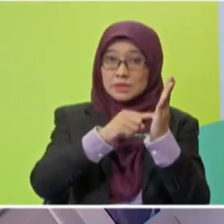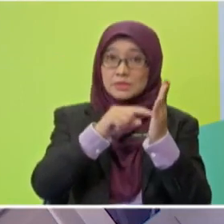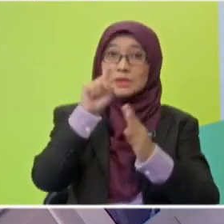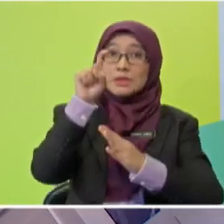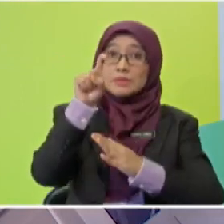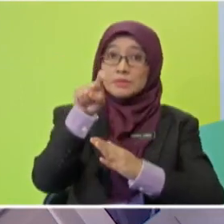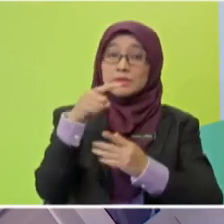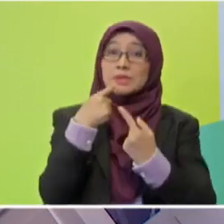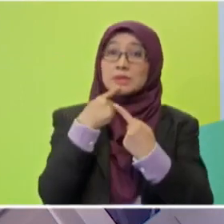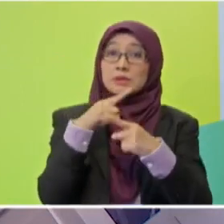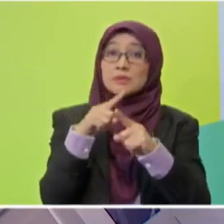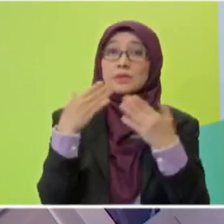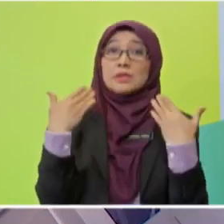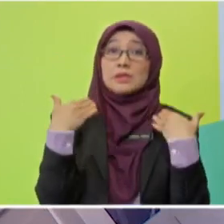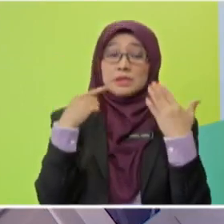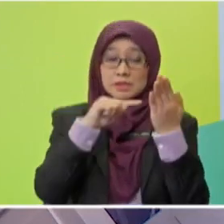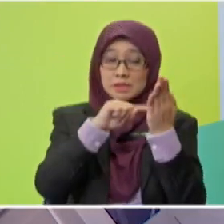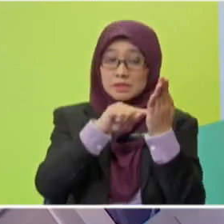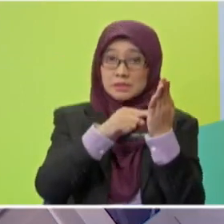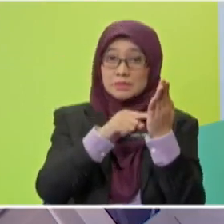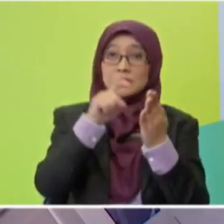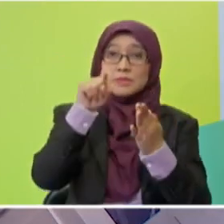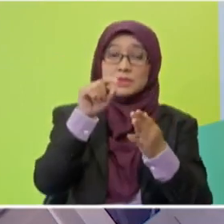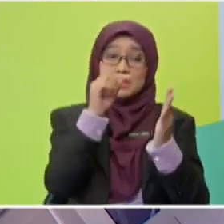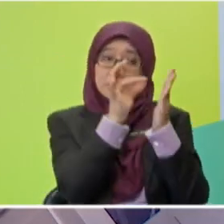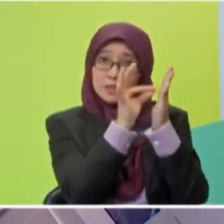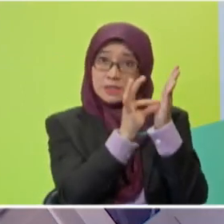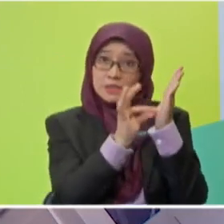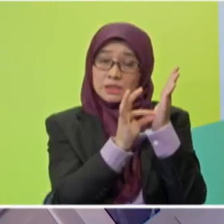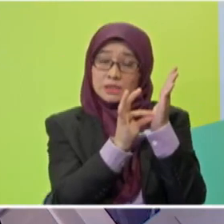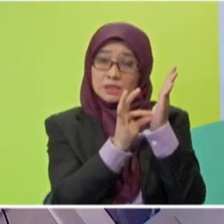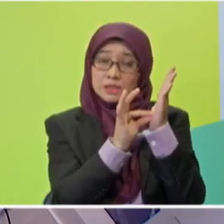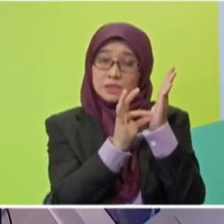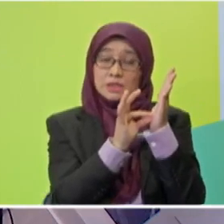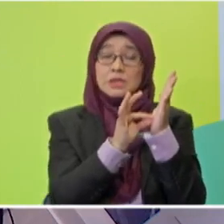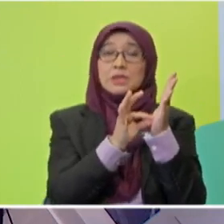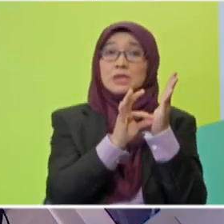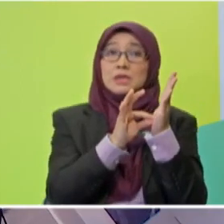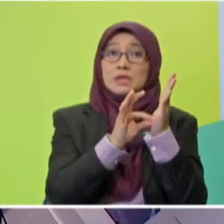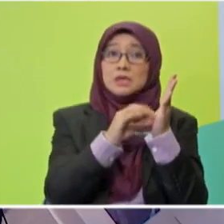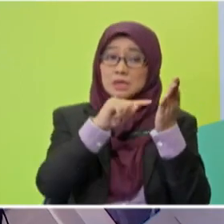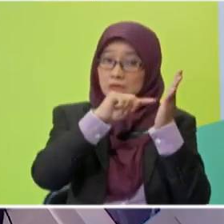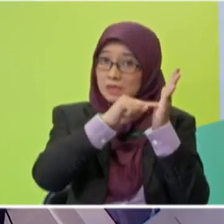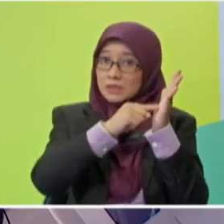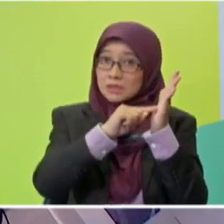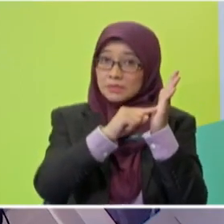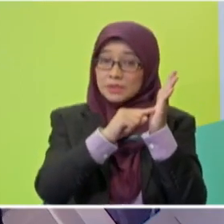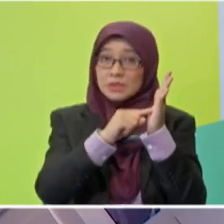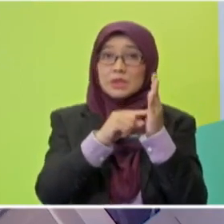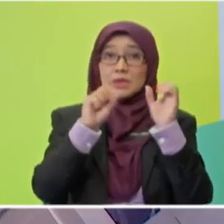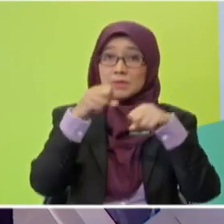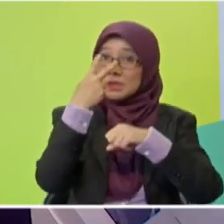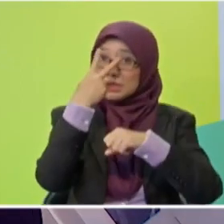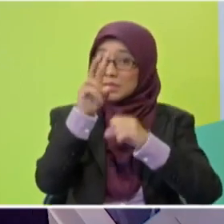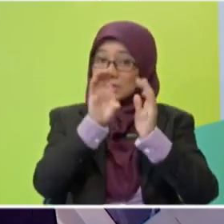So that's why you have to count the decimal places in the two numbers that you are multiply. Okay, we look at the examples